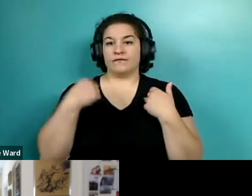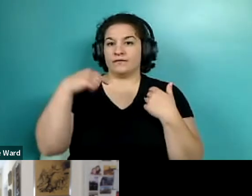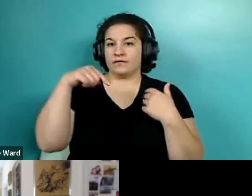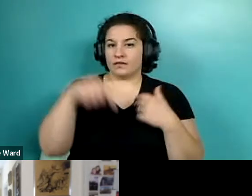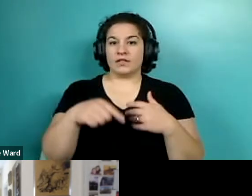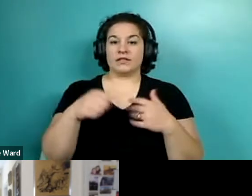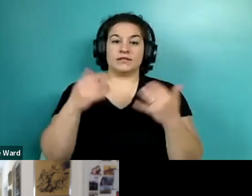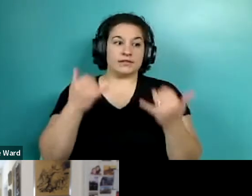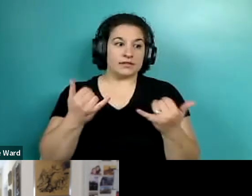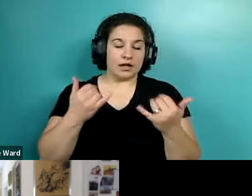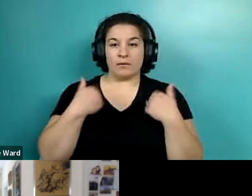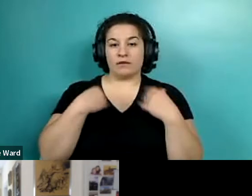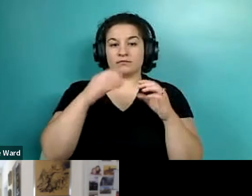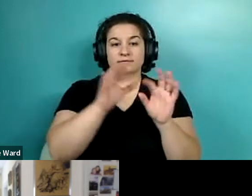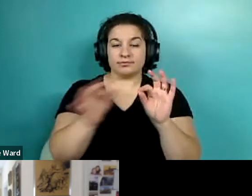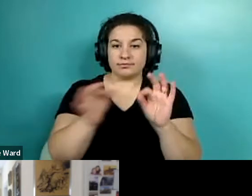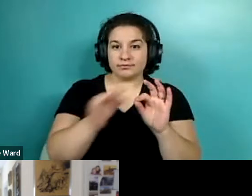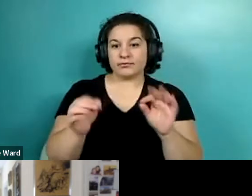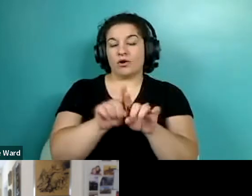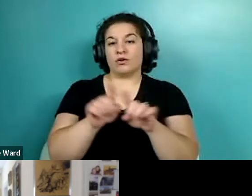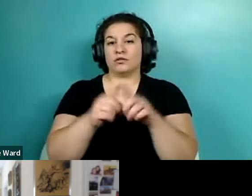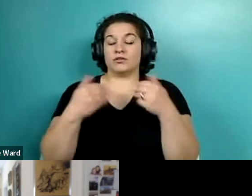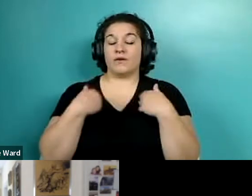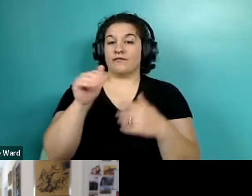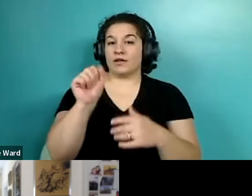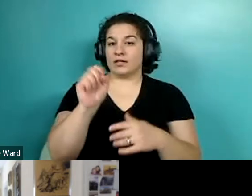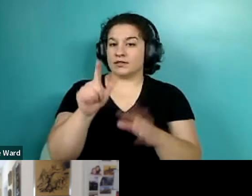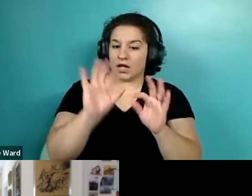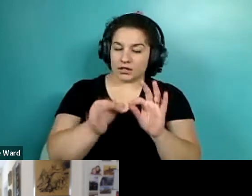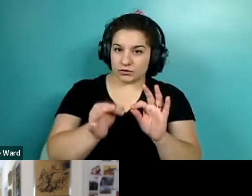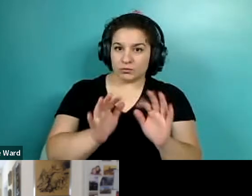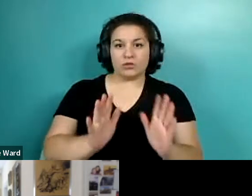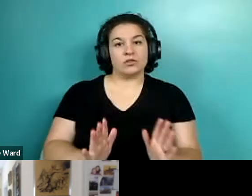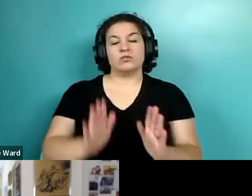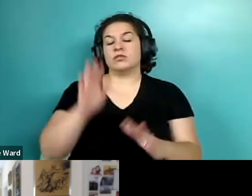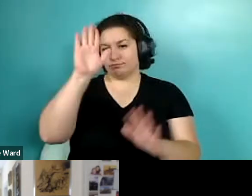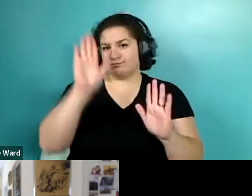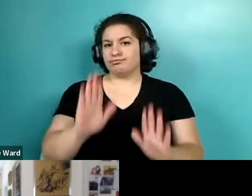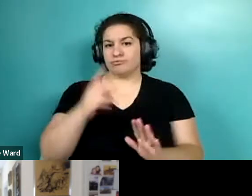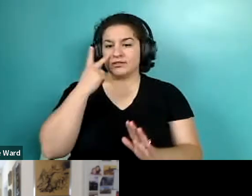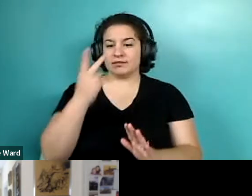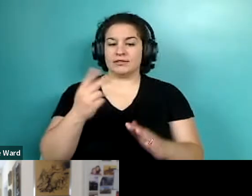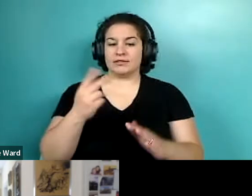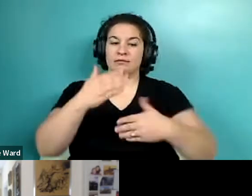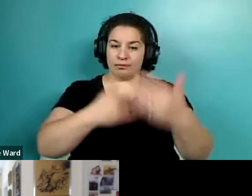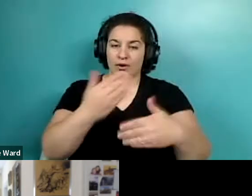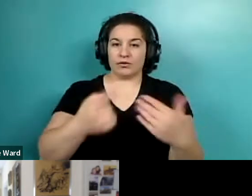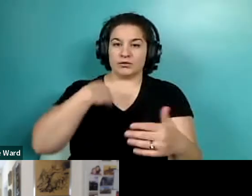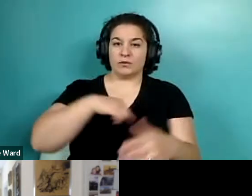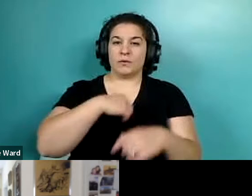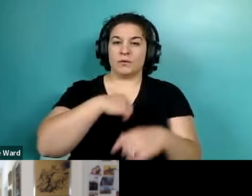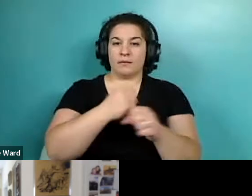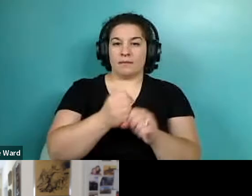We also have ASL interpreters. So that's been really awesome to see the progress that we've made in just this one small